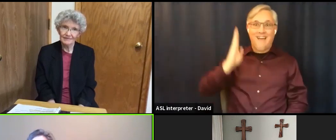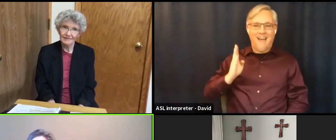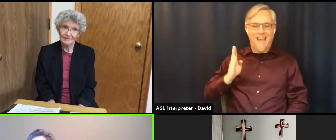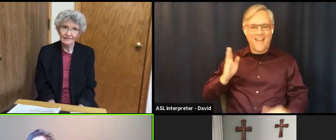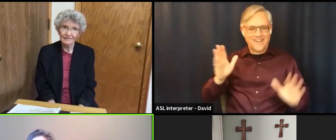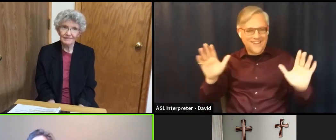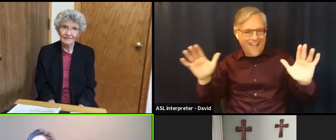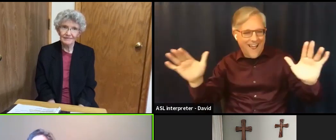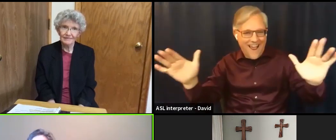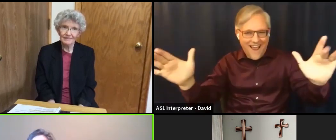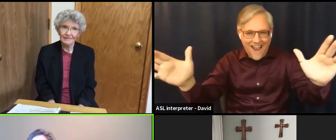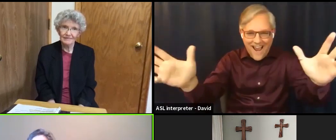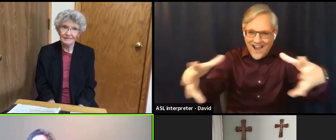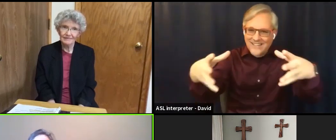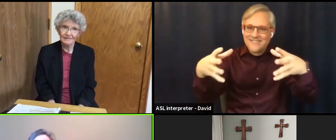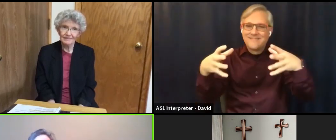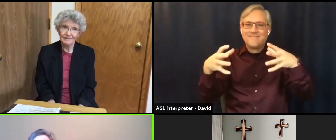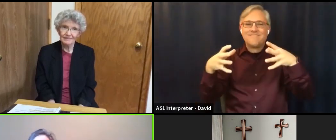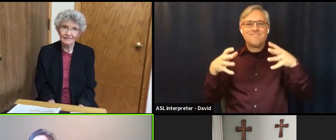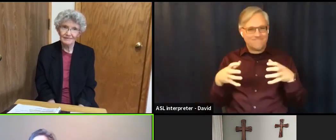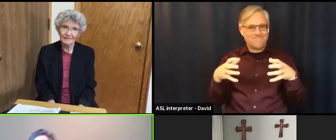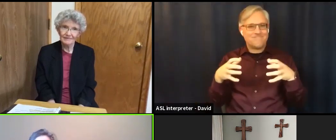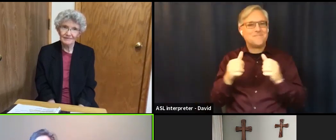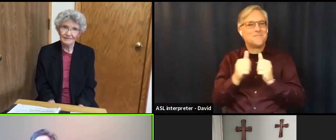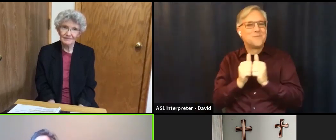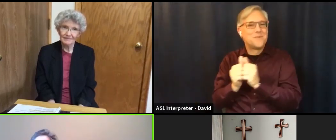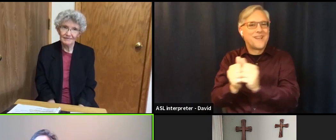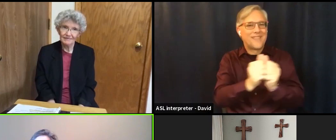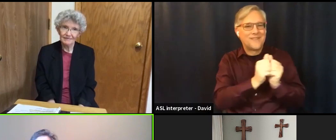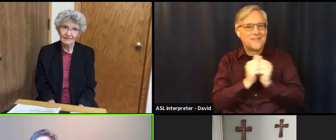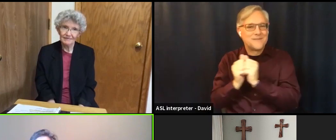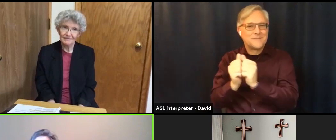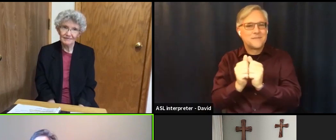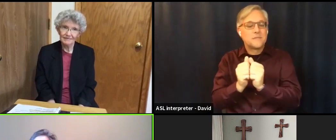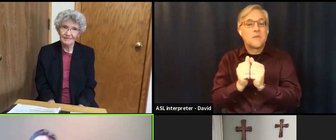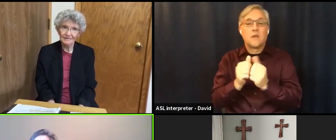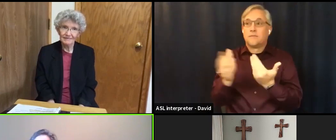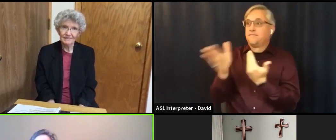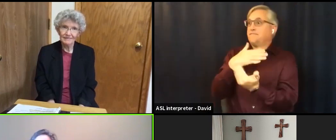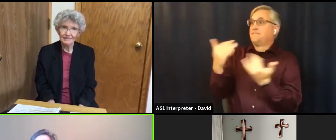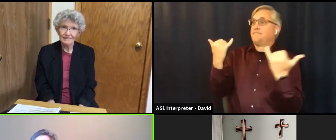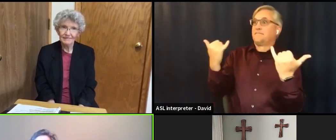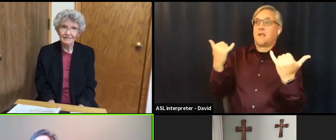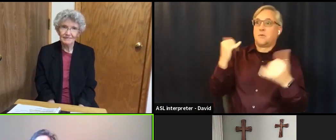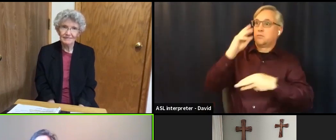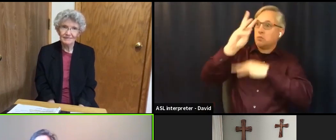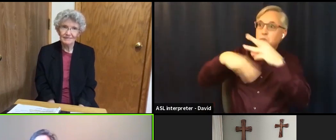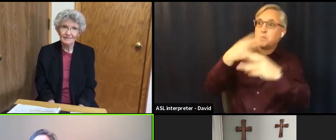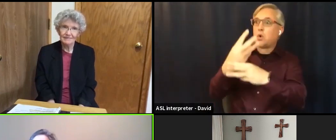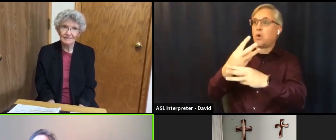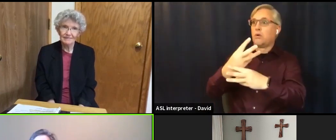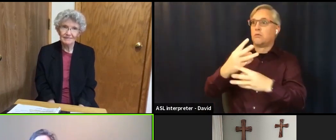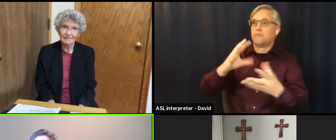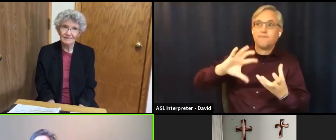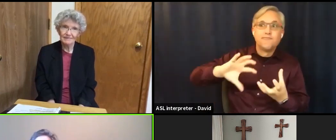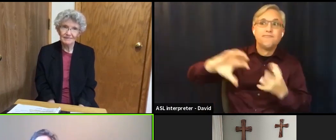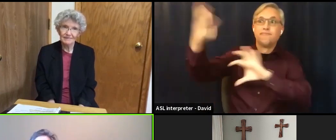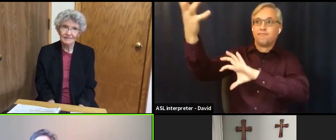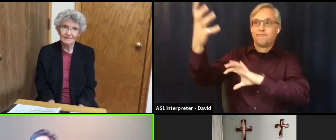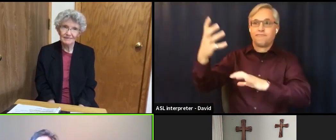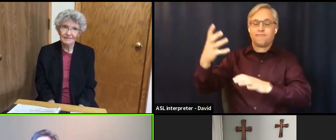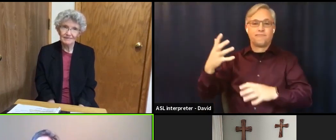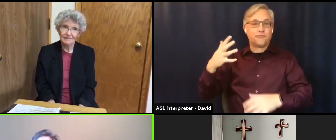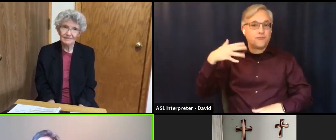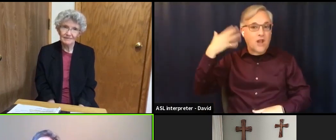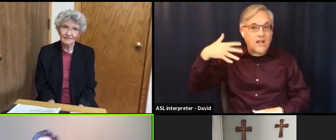us together. Even in this time of craziness, in this time of